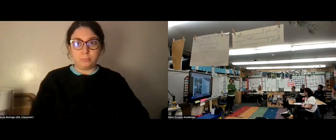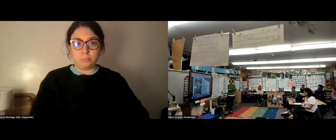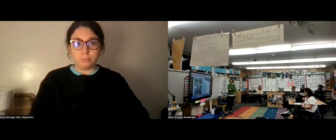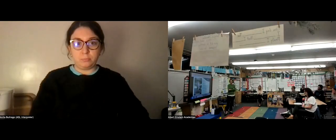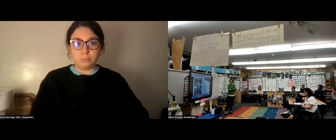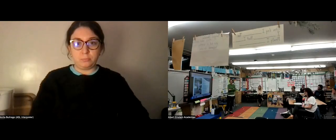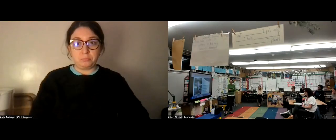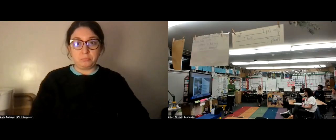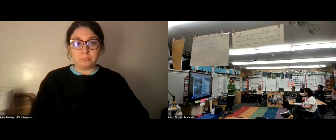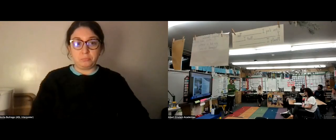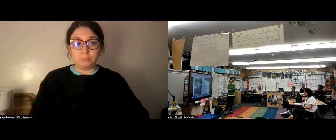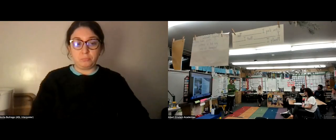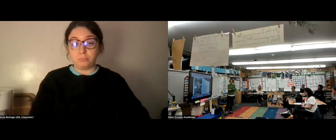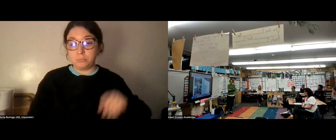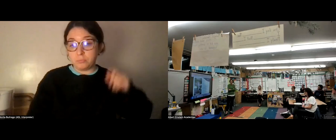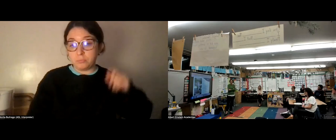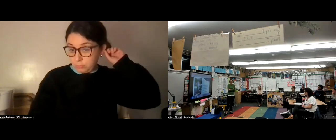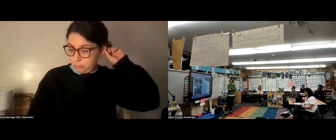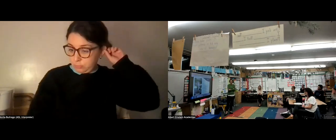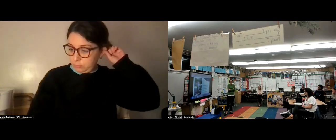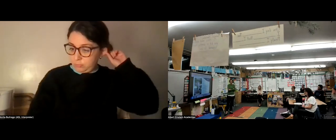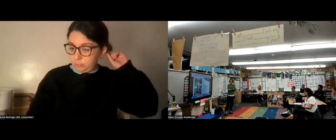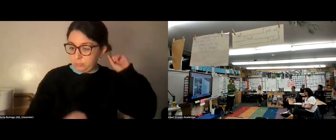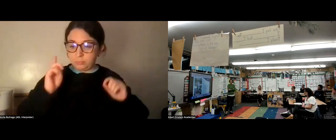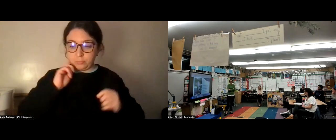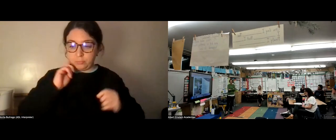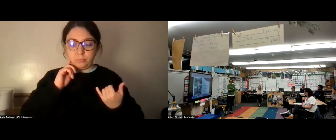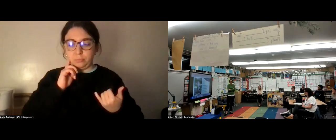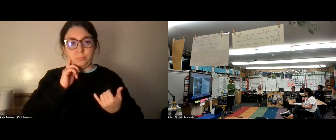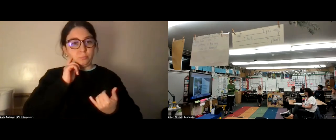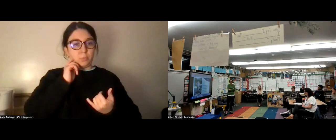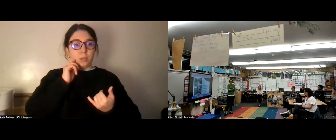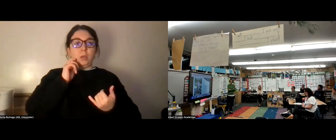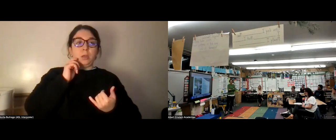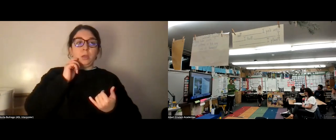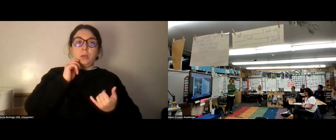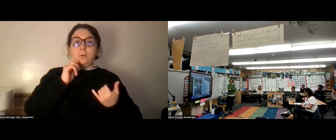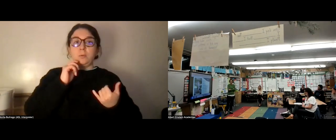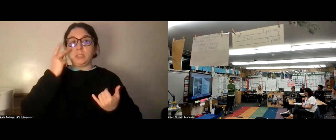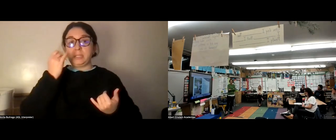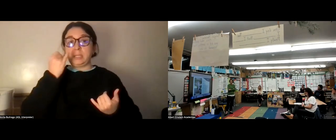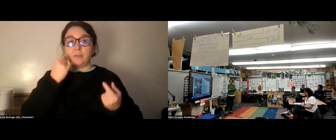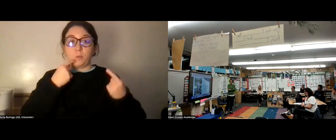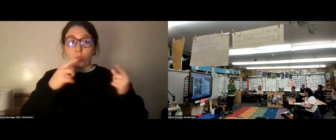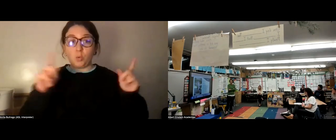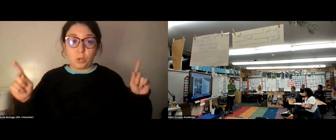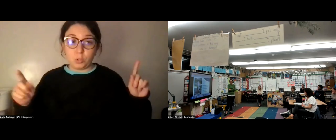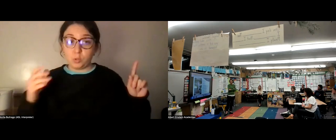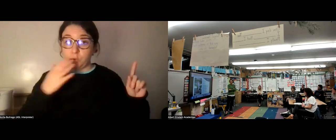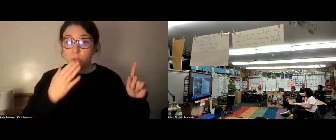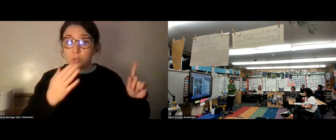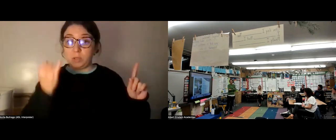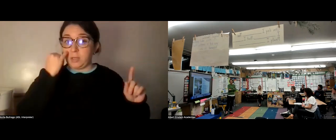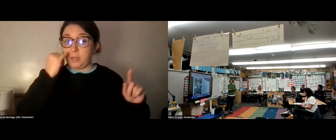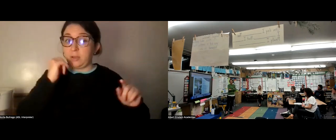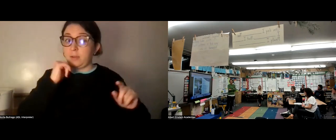This is why we try things out, we see if it works, and if it does, fantastic. If it doesn't, we'll try something different. And every